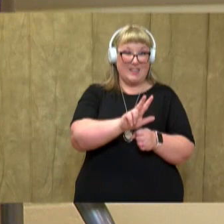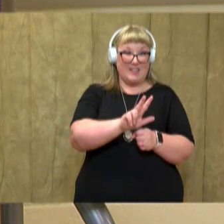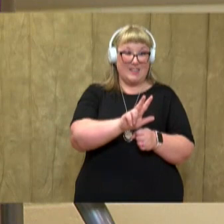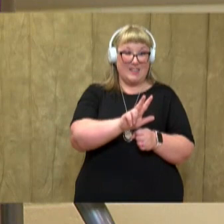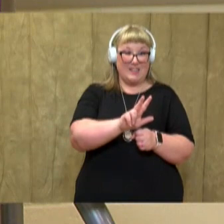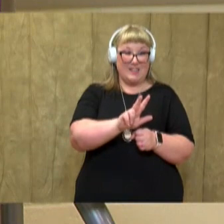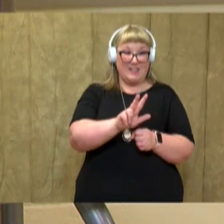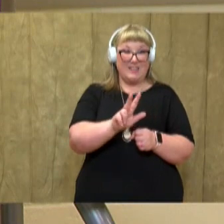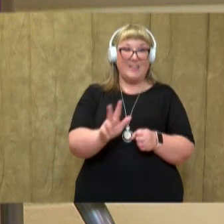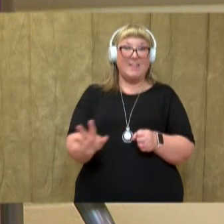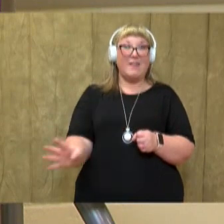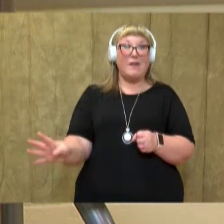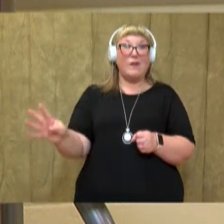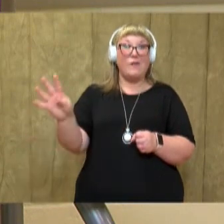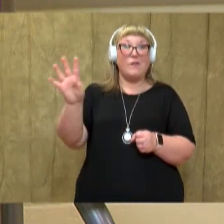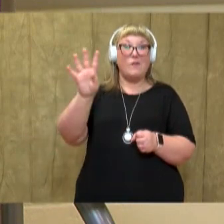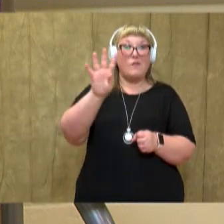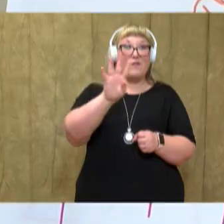3,